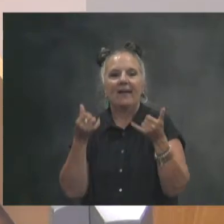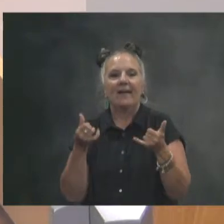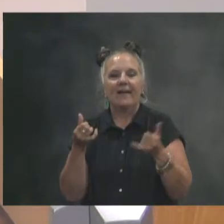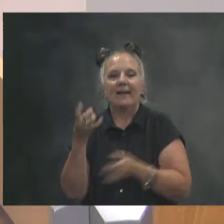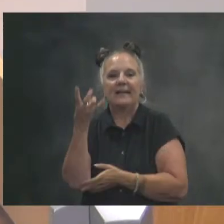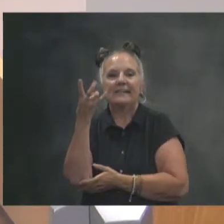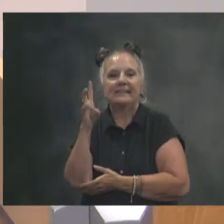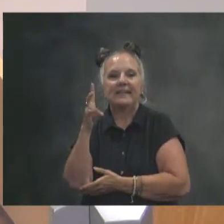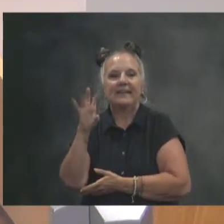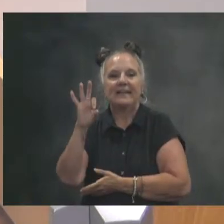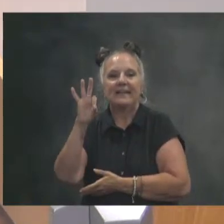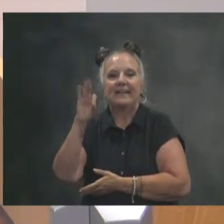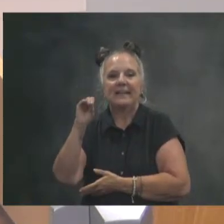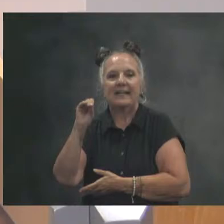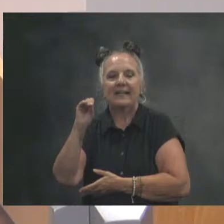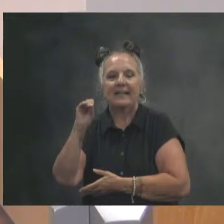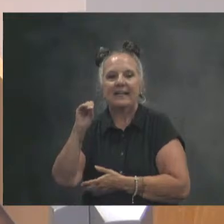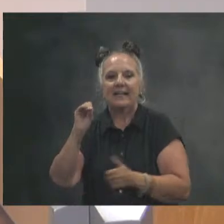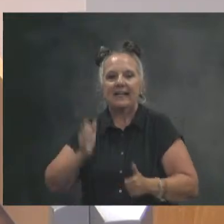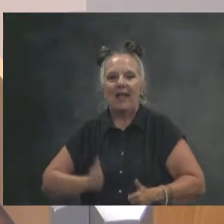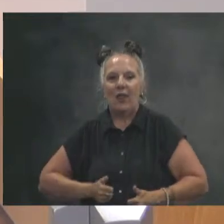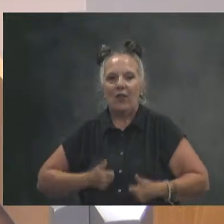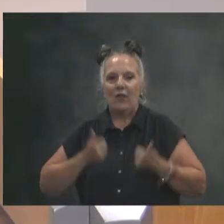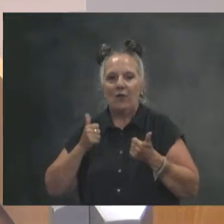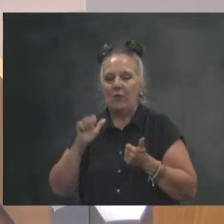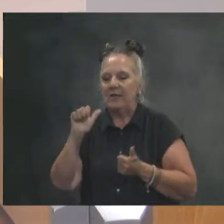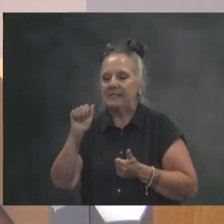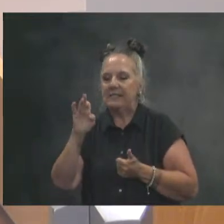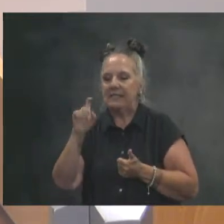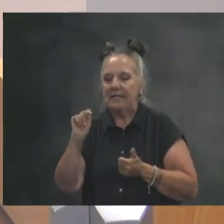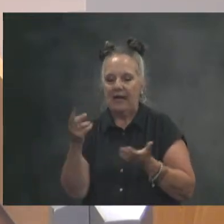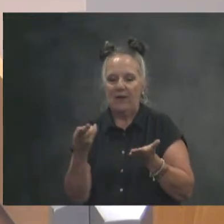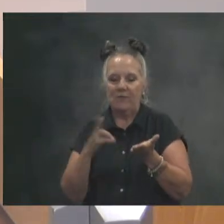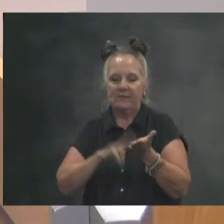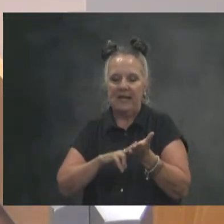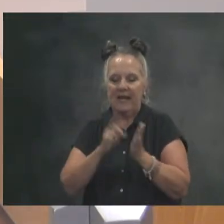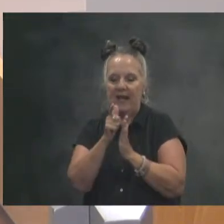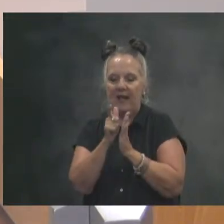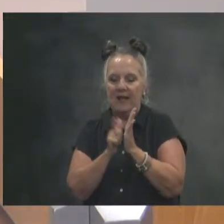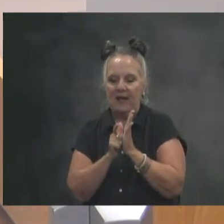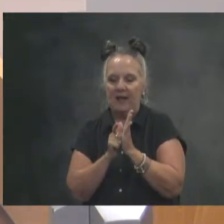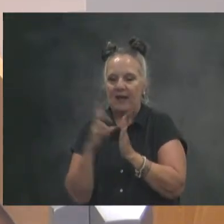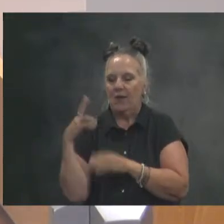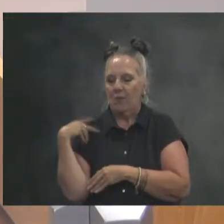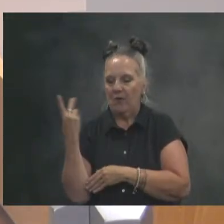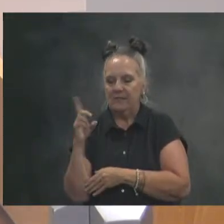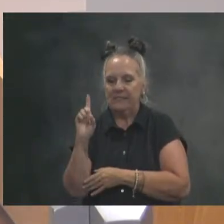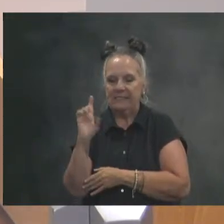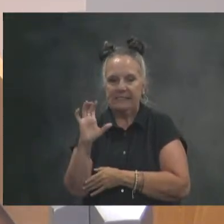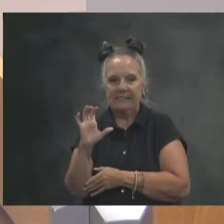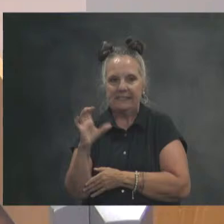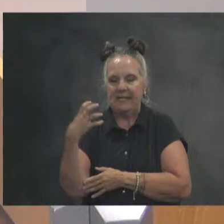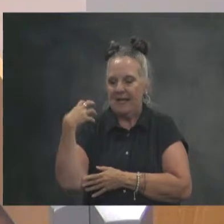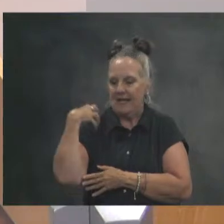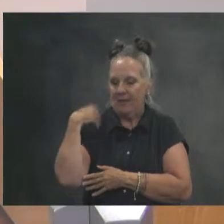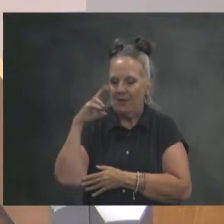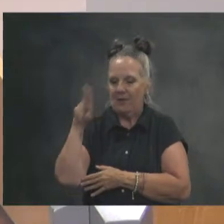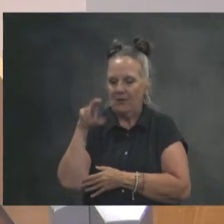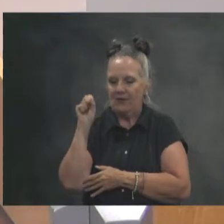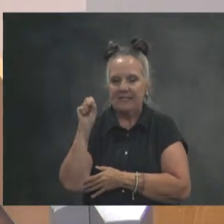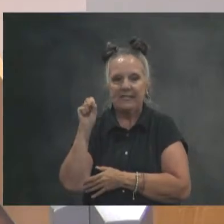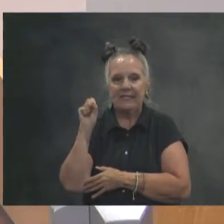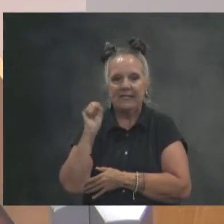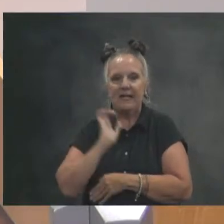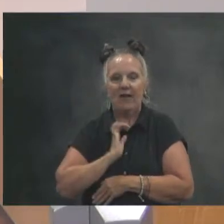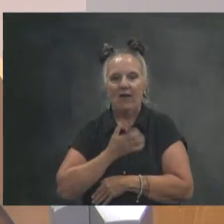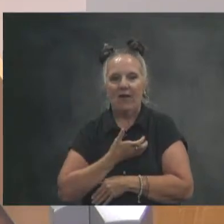1790, the Resident Act was signed into law, making Washington, D.C. the capital of the United States, much to